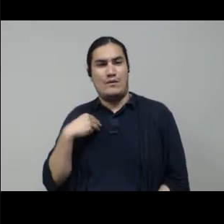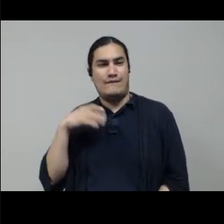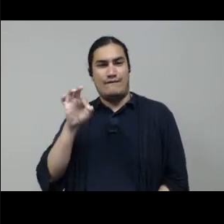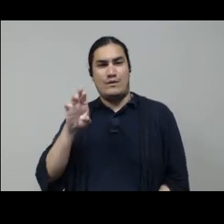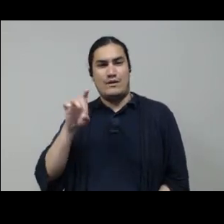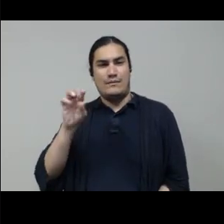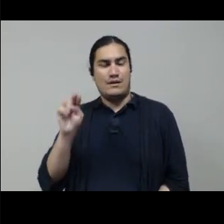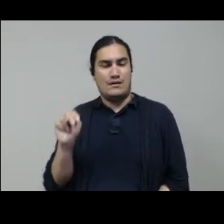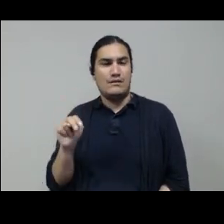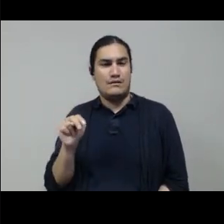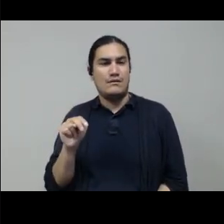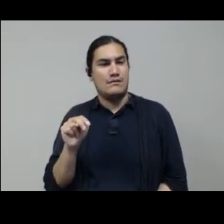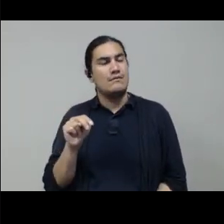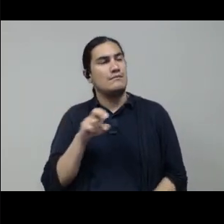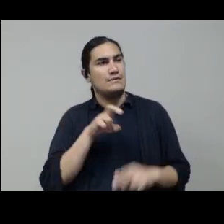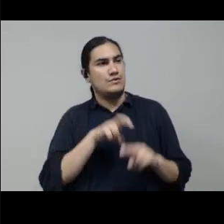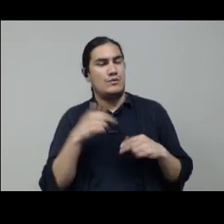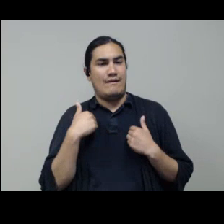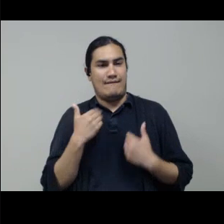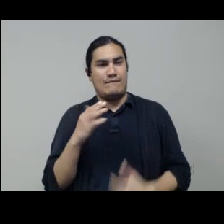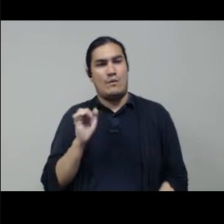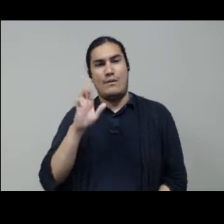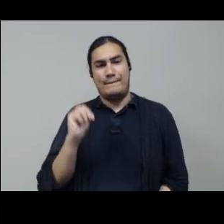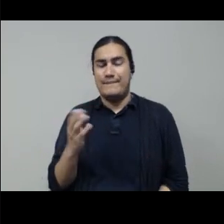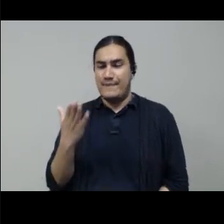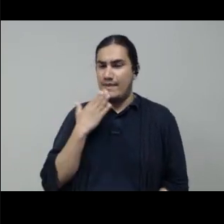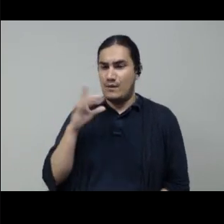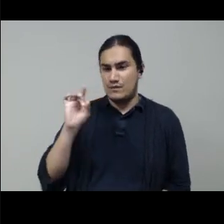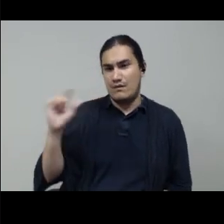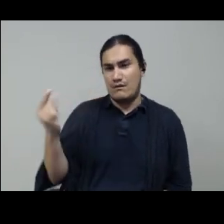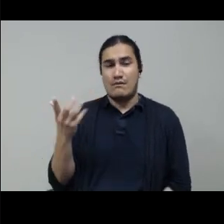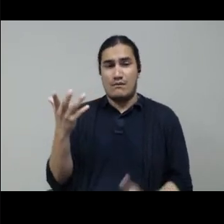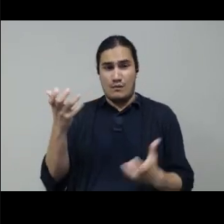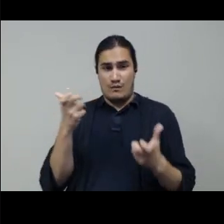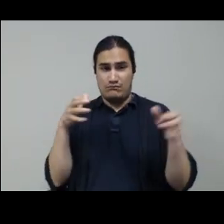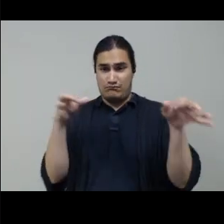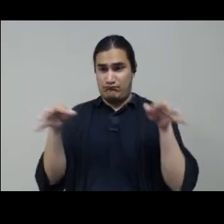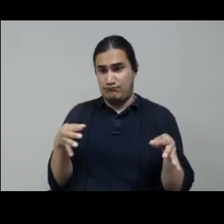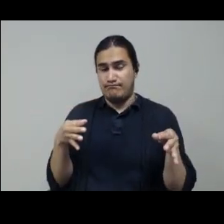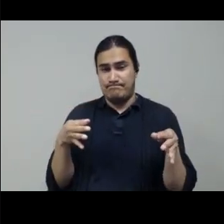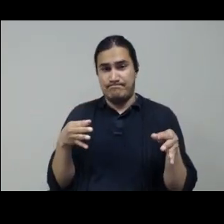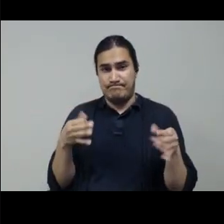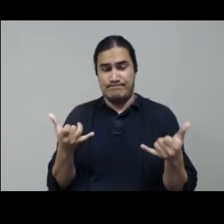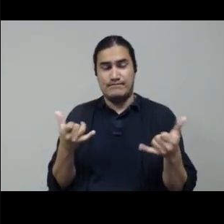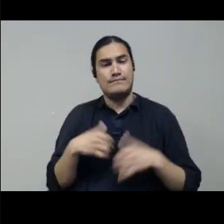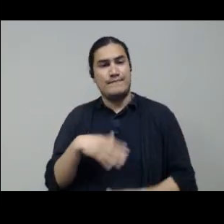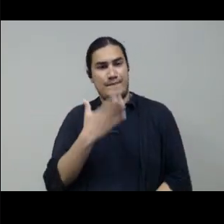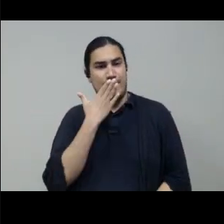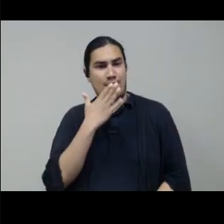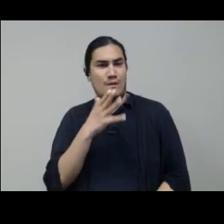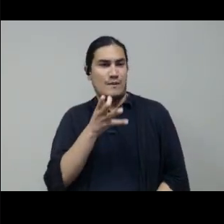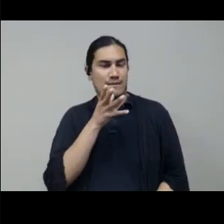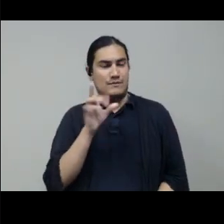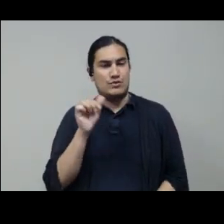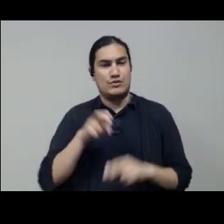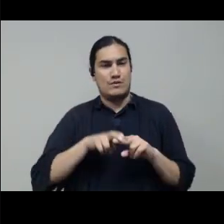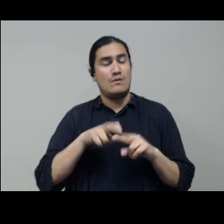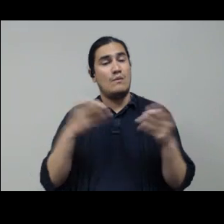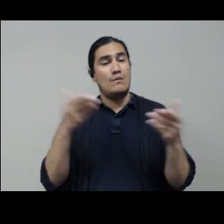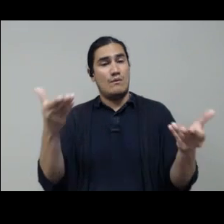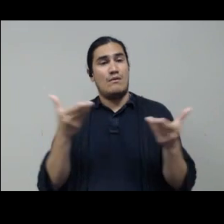Madam Chair, we have a quorum. Thank you, Doug. And would you like to give instructions now? Thank you, Madam Chair. Welcome to the